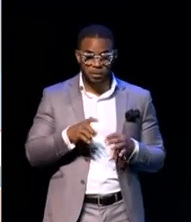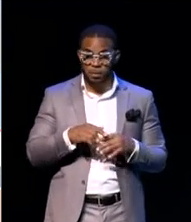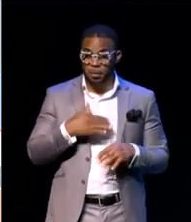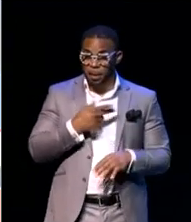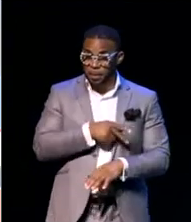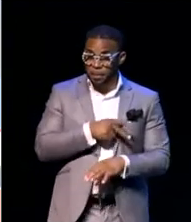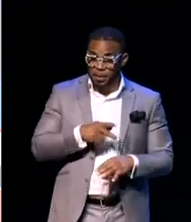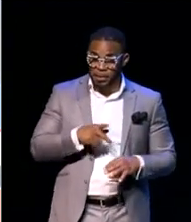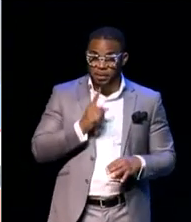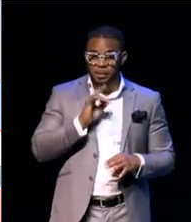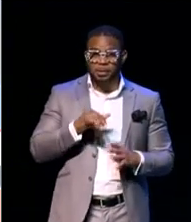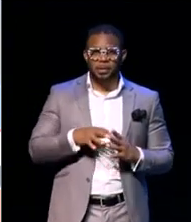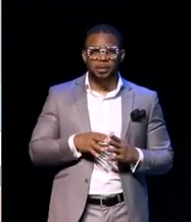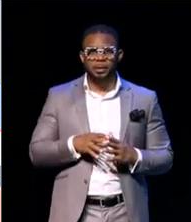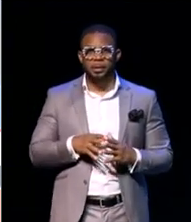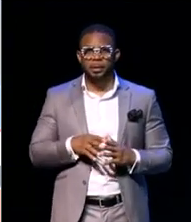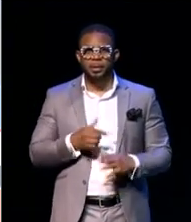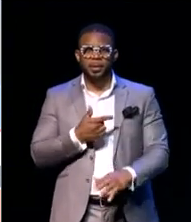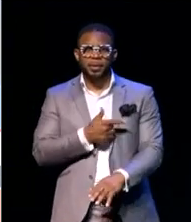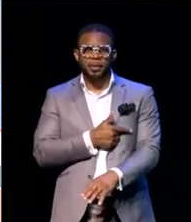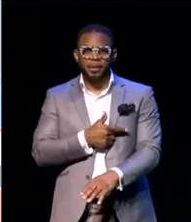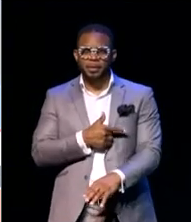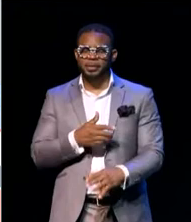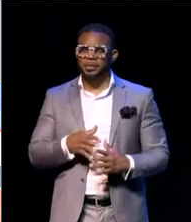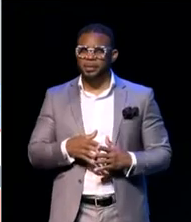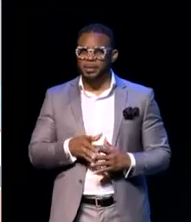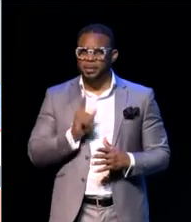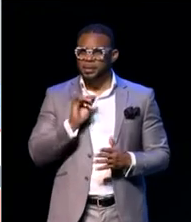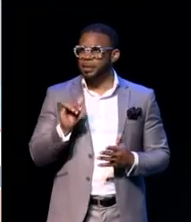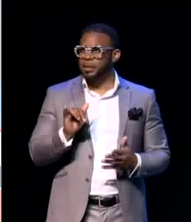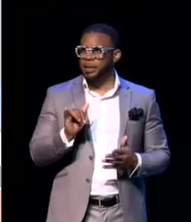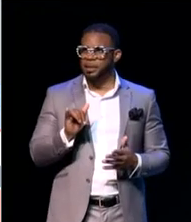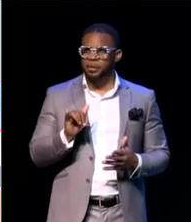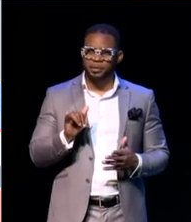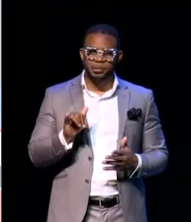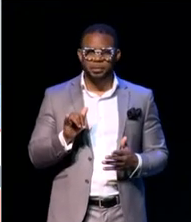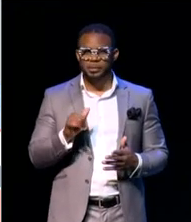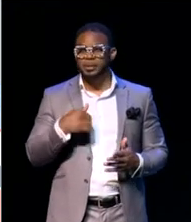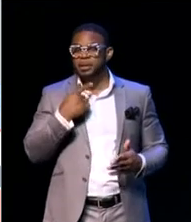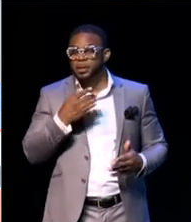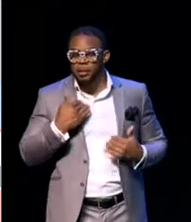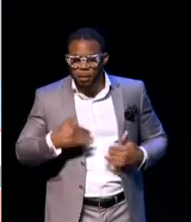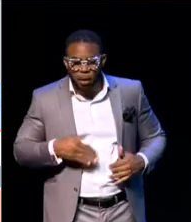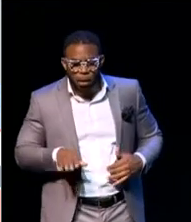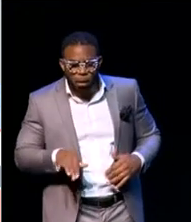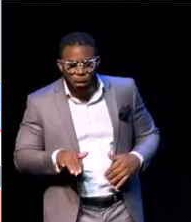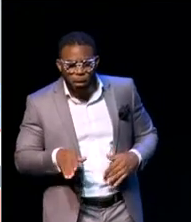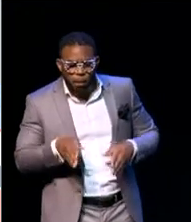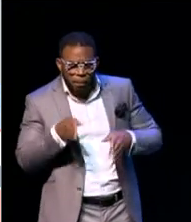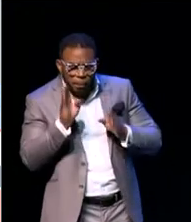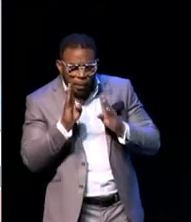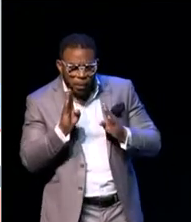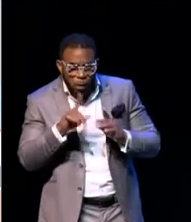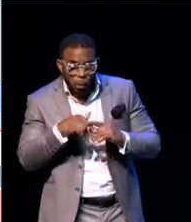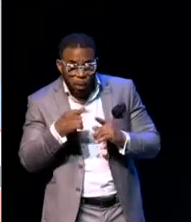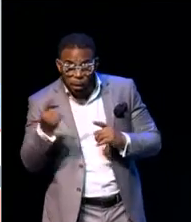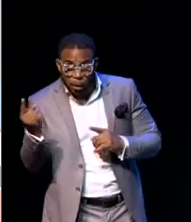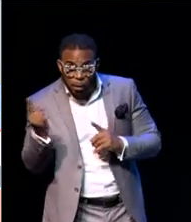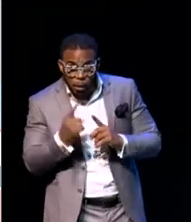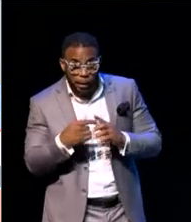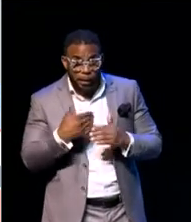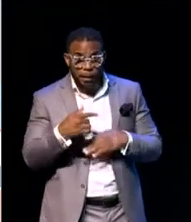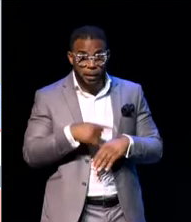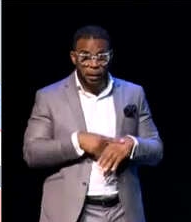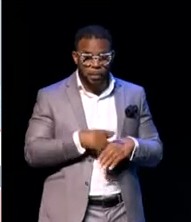my patients is that the vaccine is like, tells your body, pay attention. So when this comes the